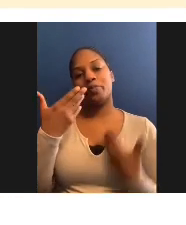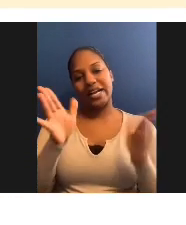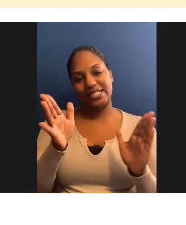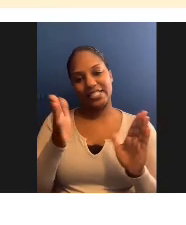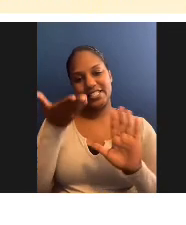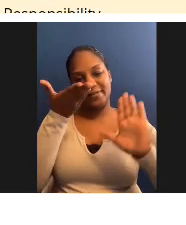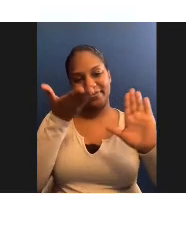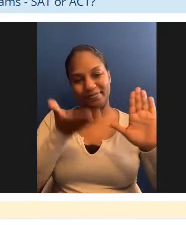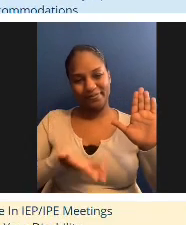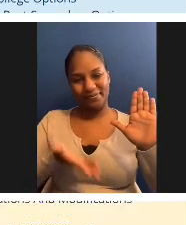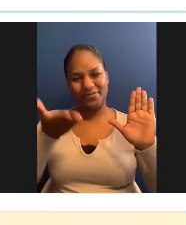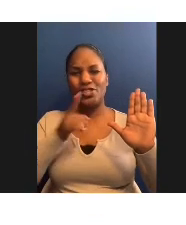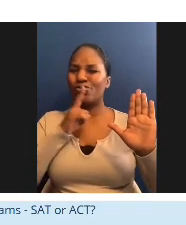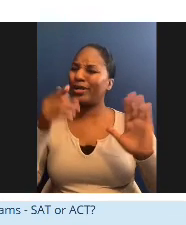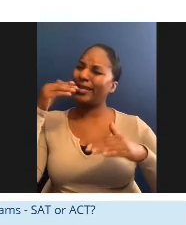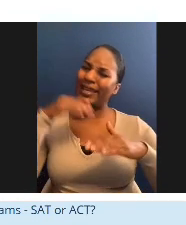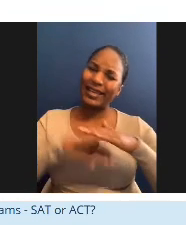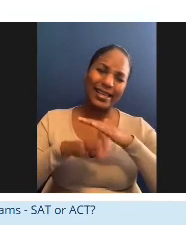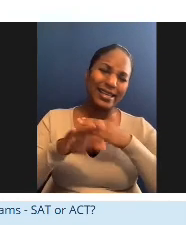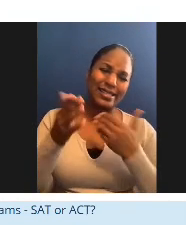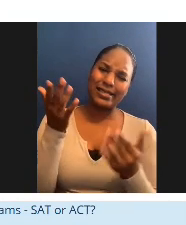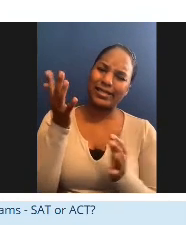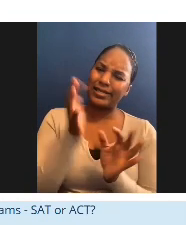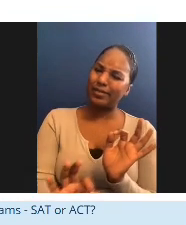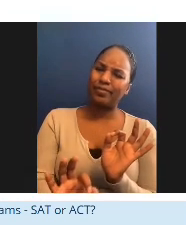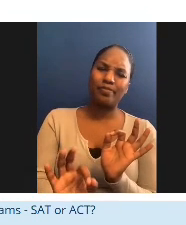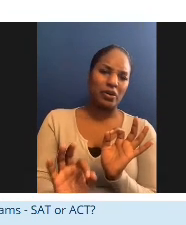it's easy access if you get lost.